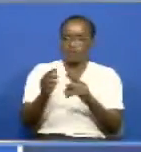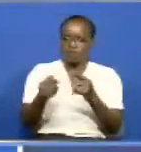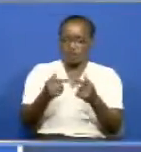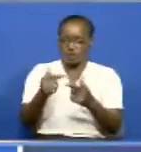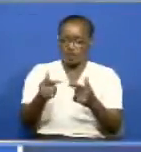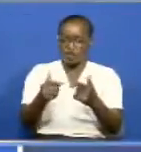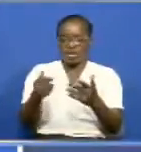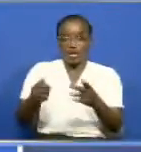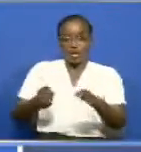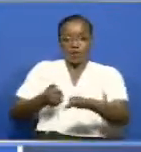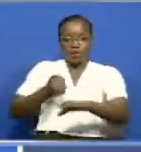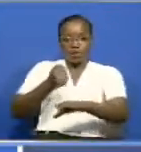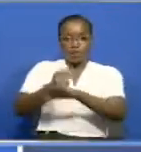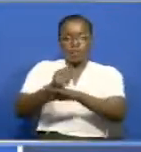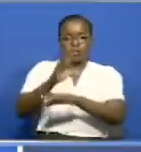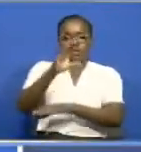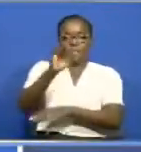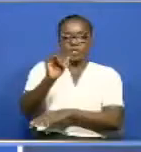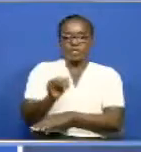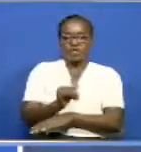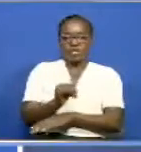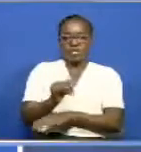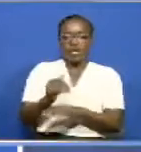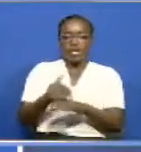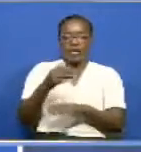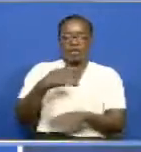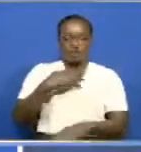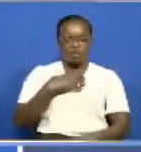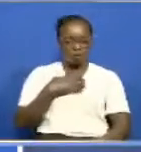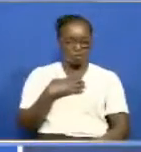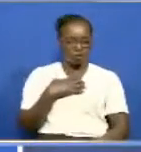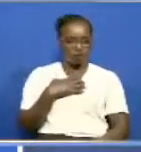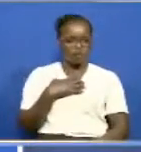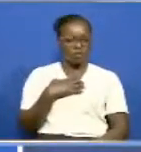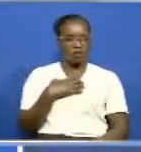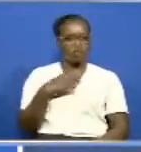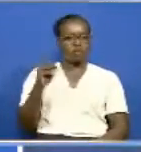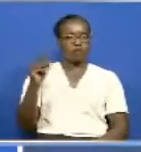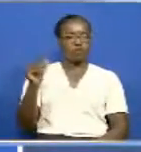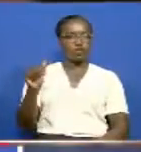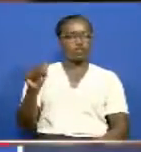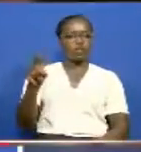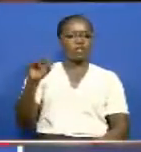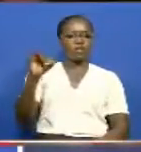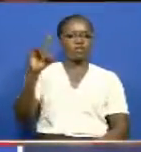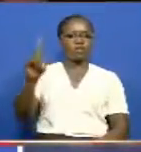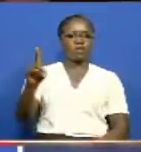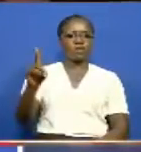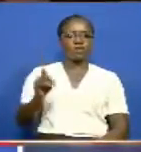for appointment of the Chief Justice following the retirement of David Maraga.